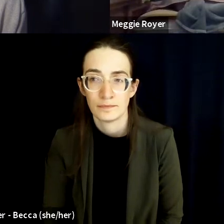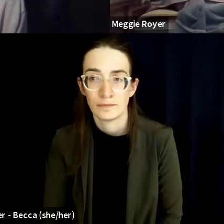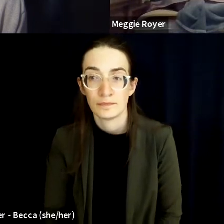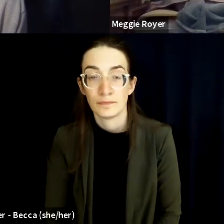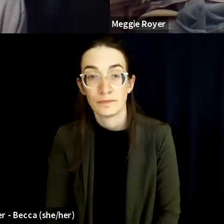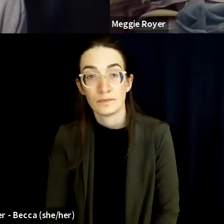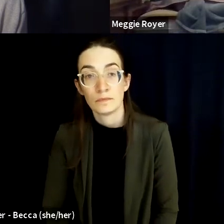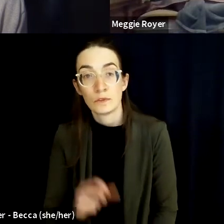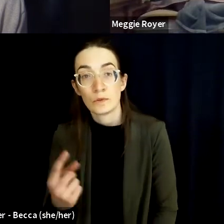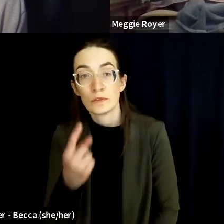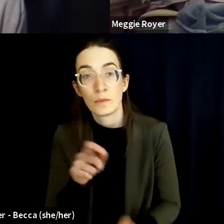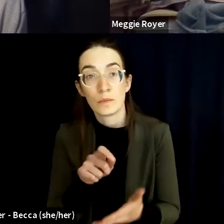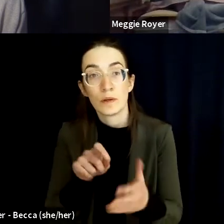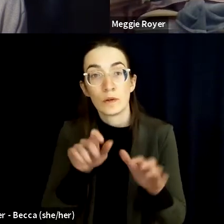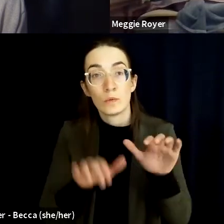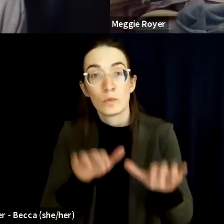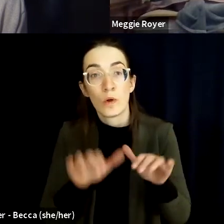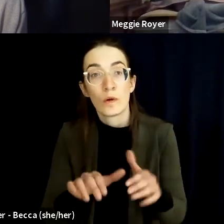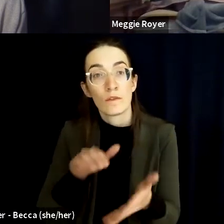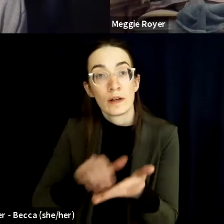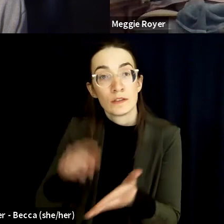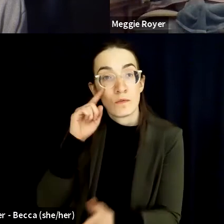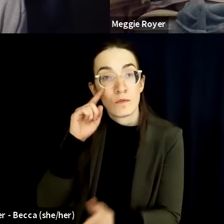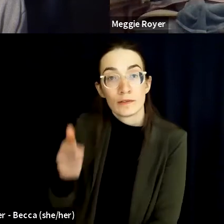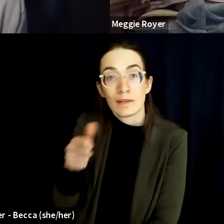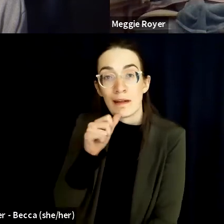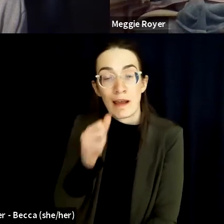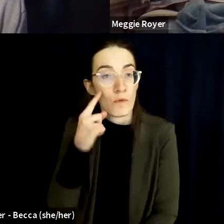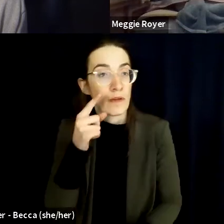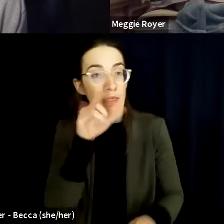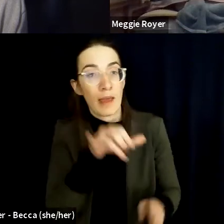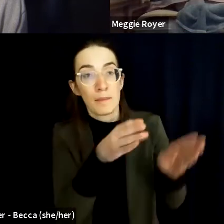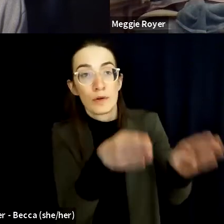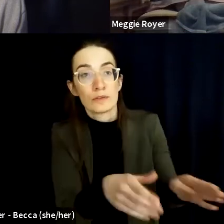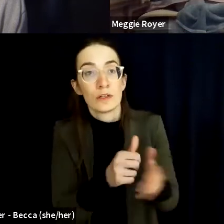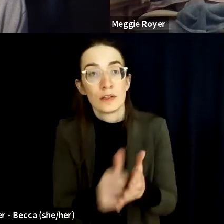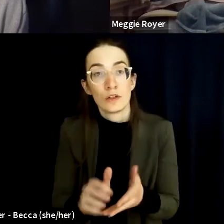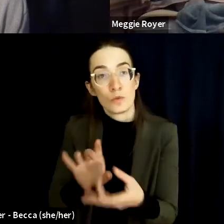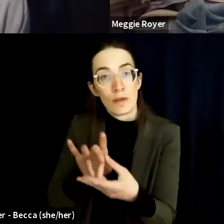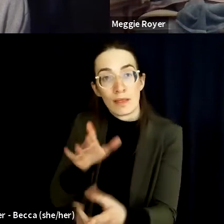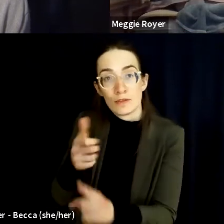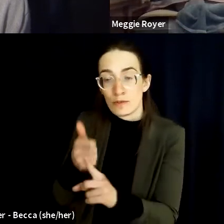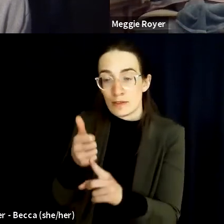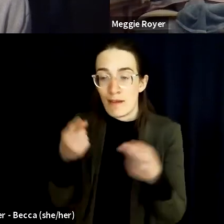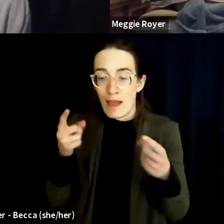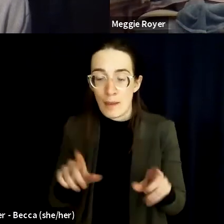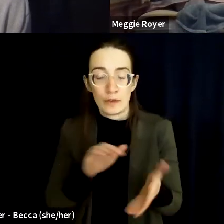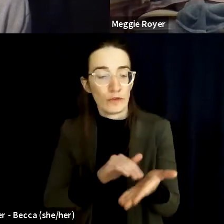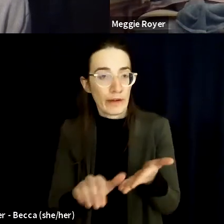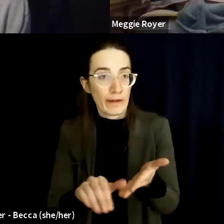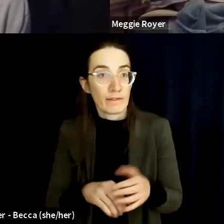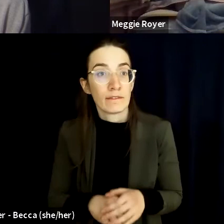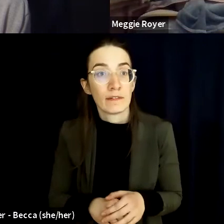So someone wrote, forgiveness is for you, not for the person. You release yourself when you forgive them. Someone said, this too